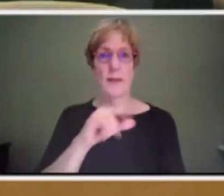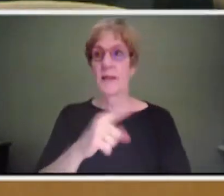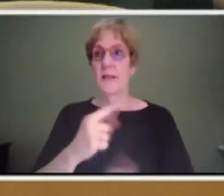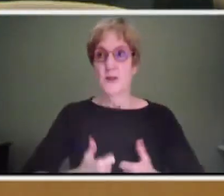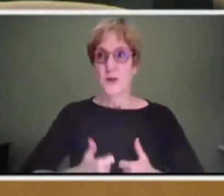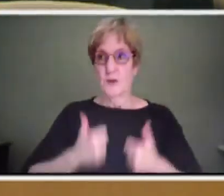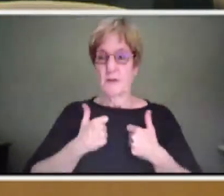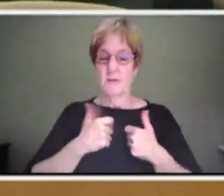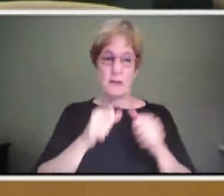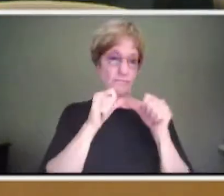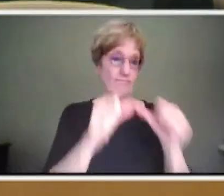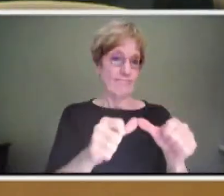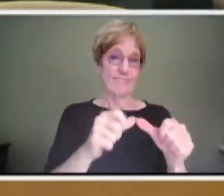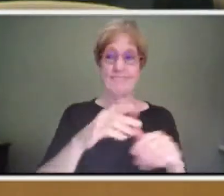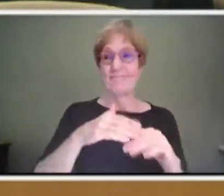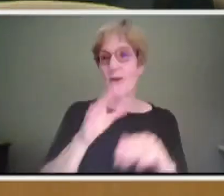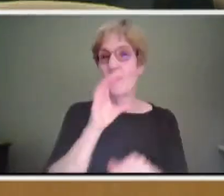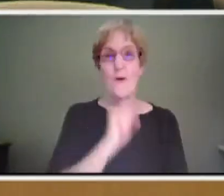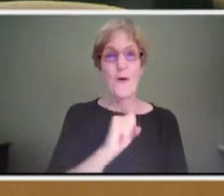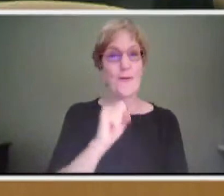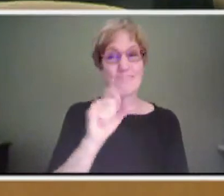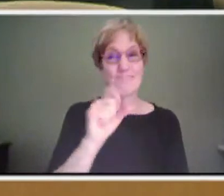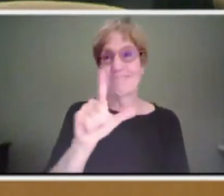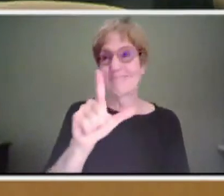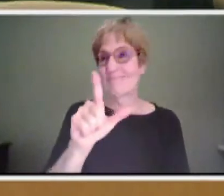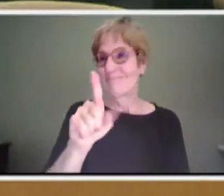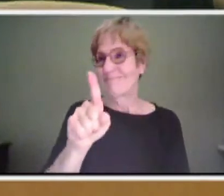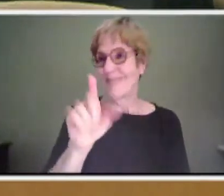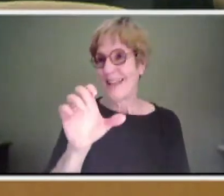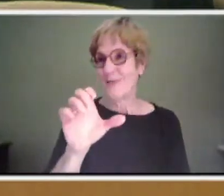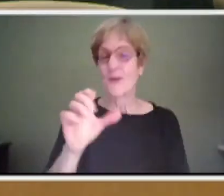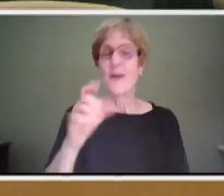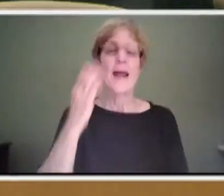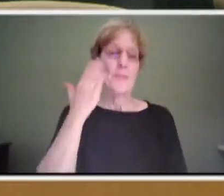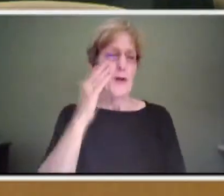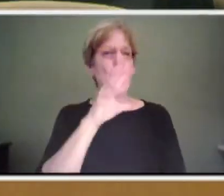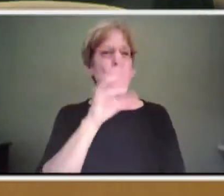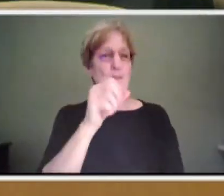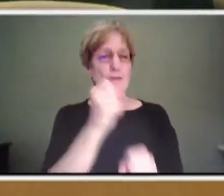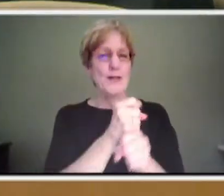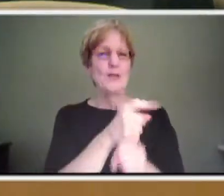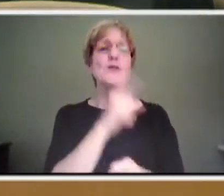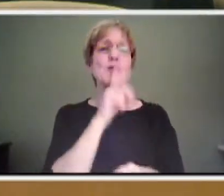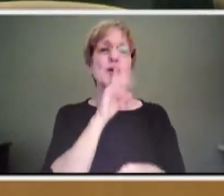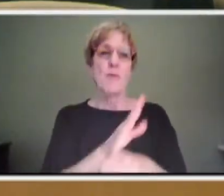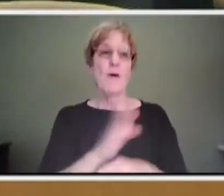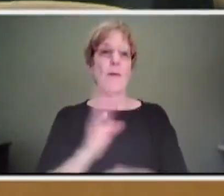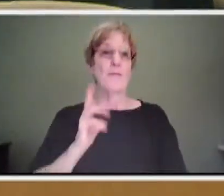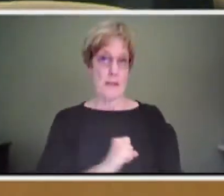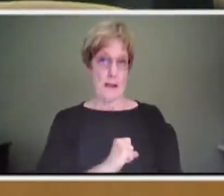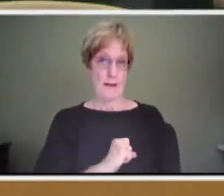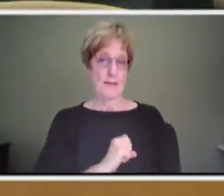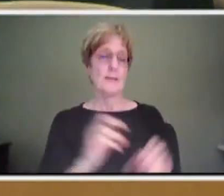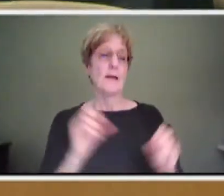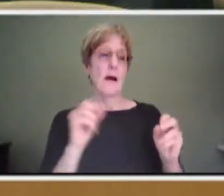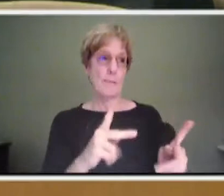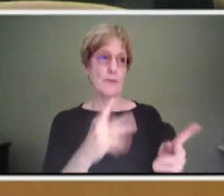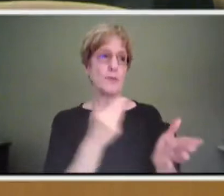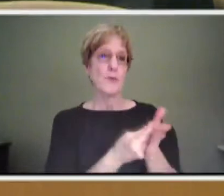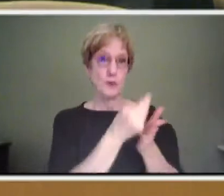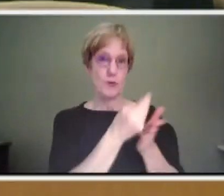over 100 years old, and we knew for the last 50 years that she had promised us the opportunity to purchase